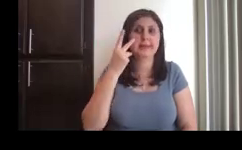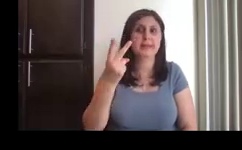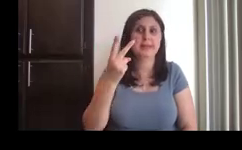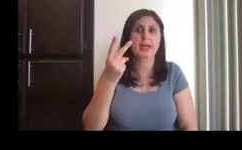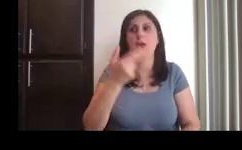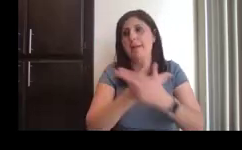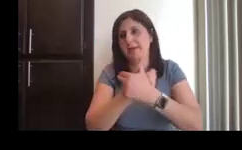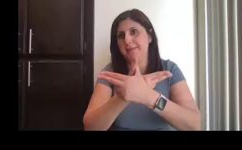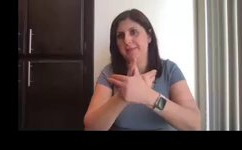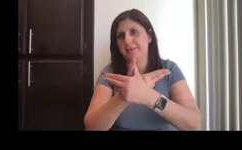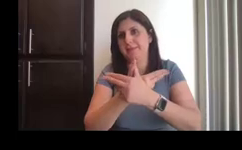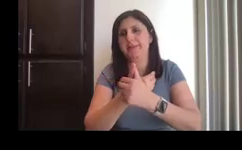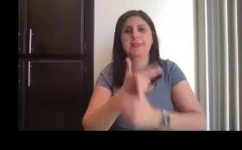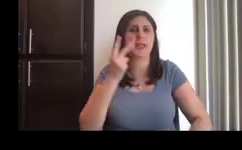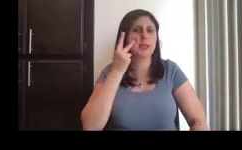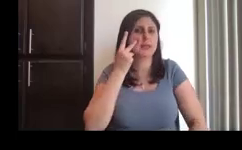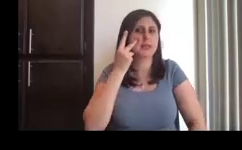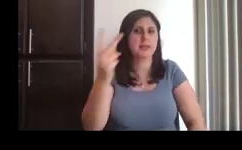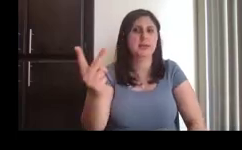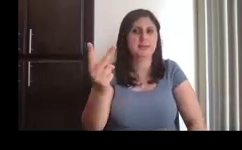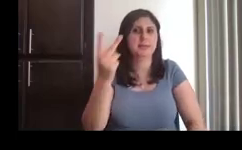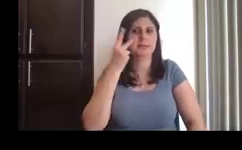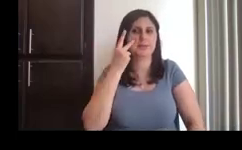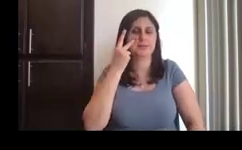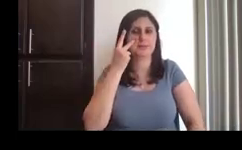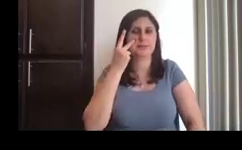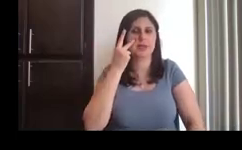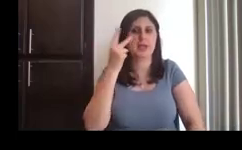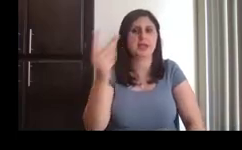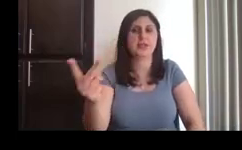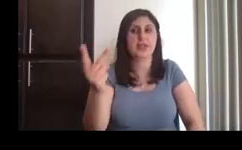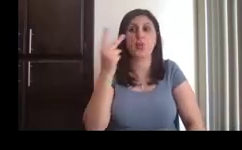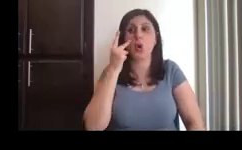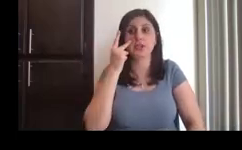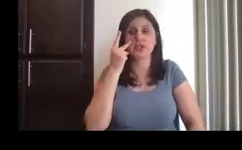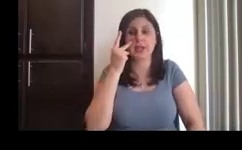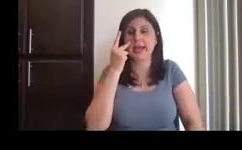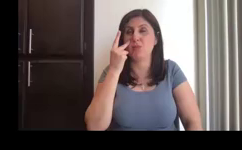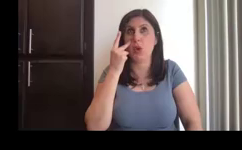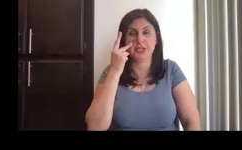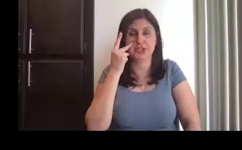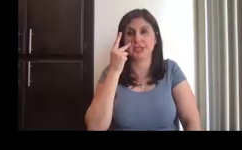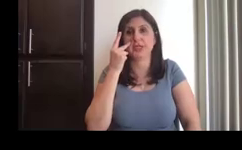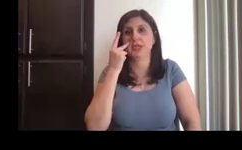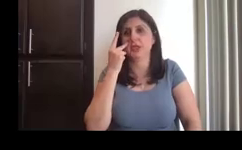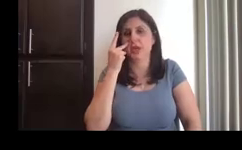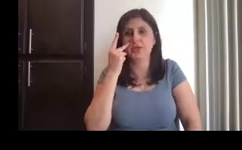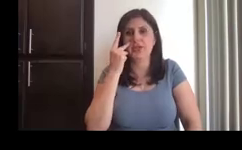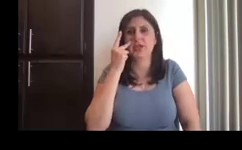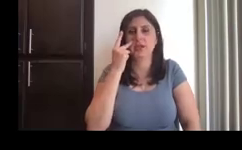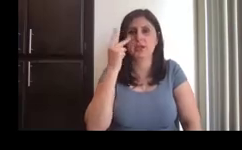I see a rep. See? Okay, different than watch, like I'm